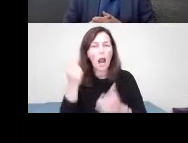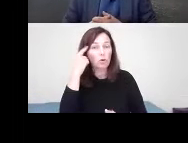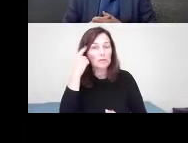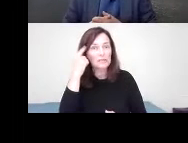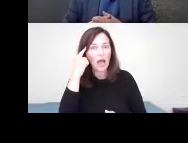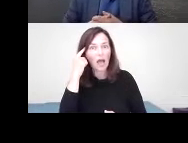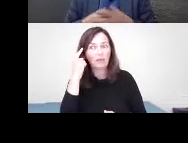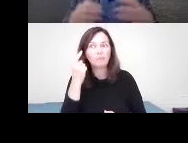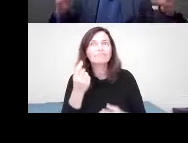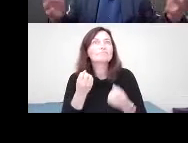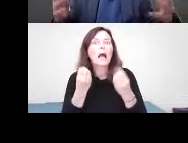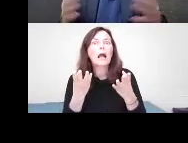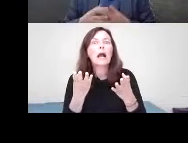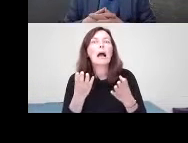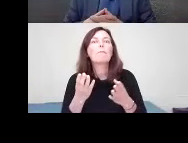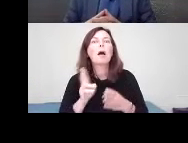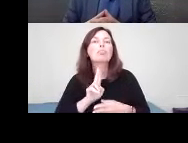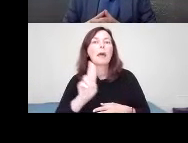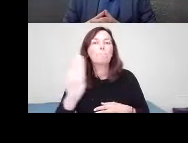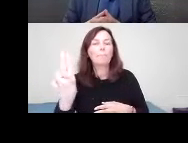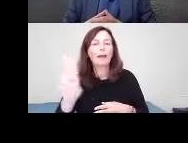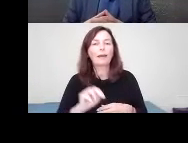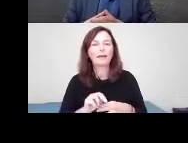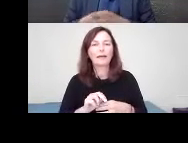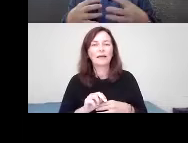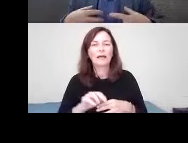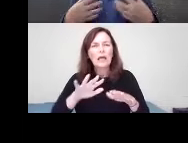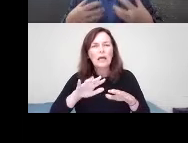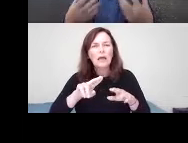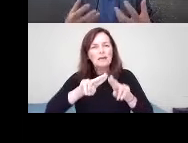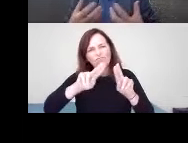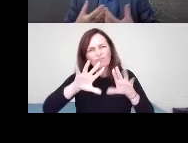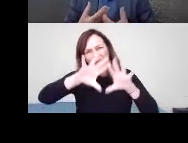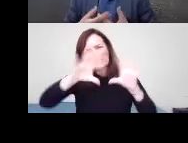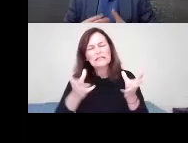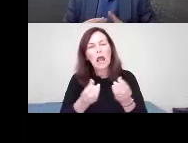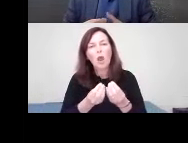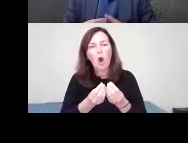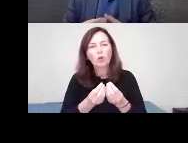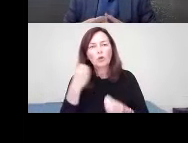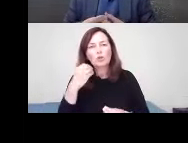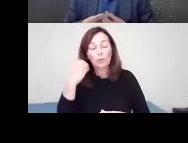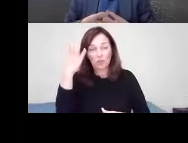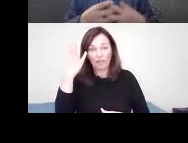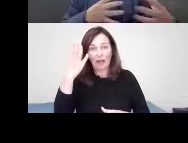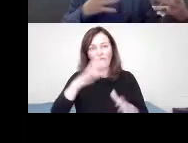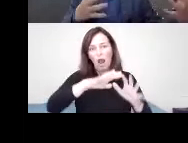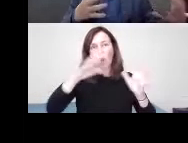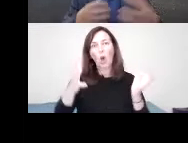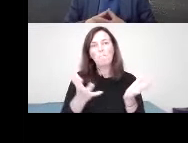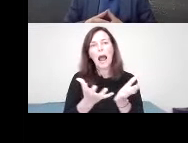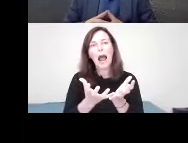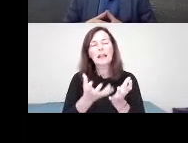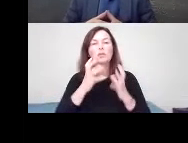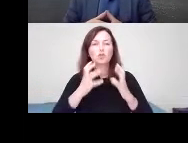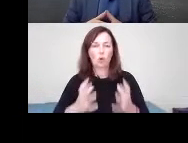education in the global history, the some kind of perspective or the position with the UNESCO, which is in the